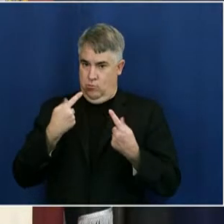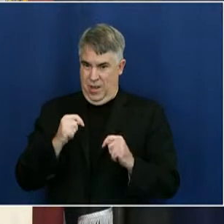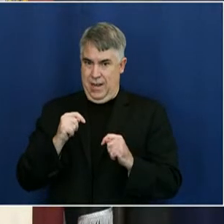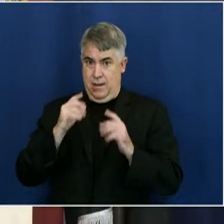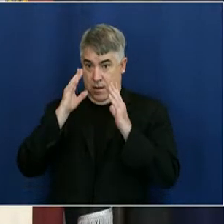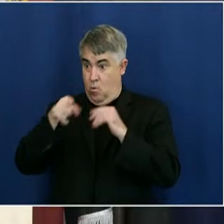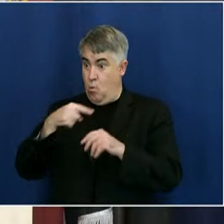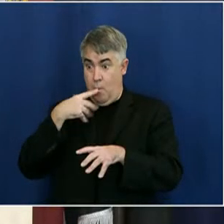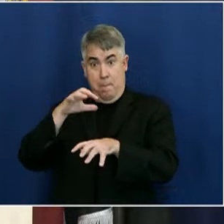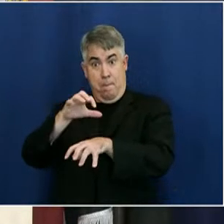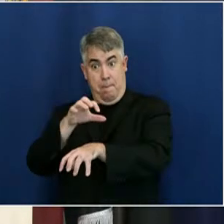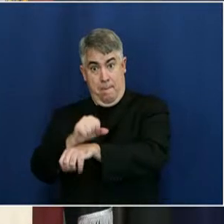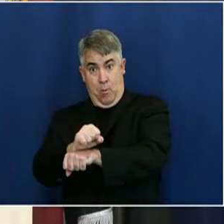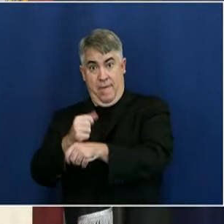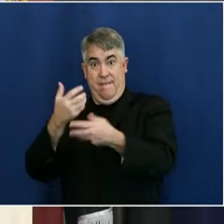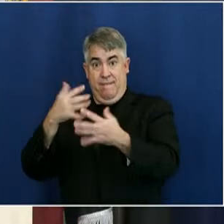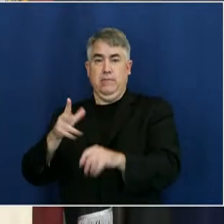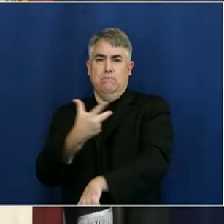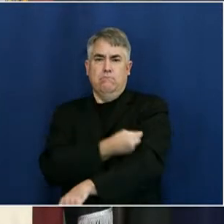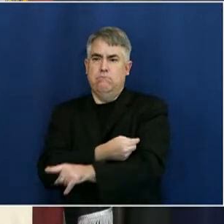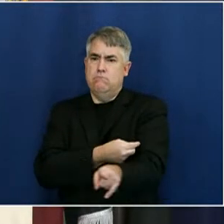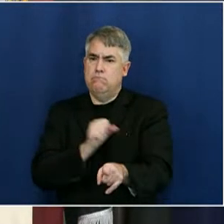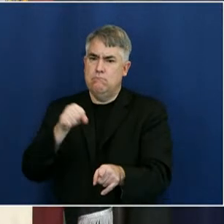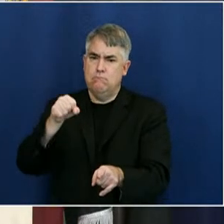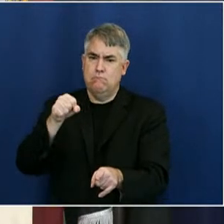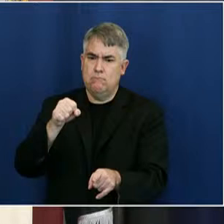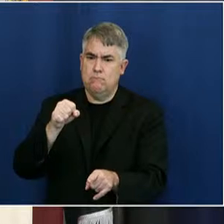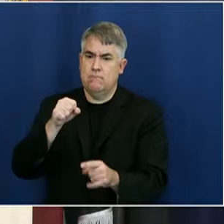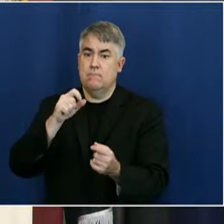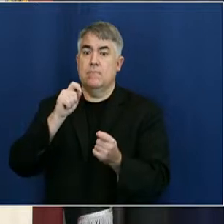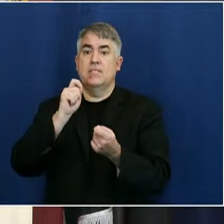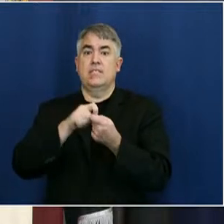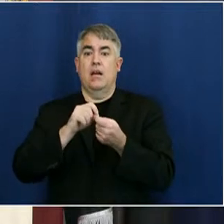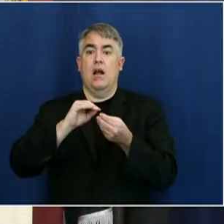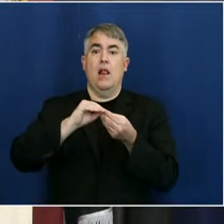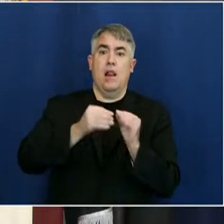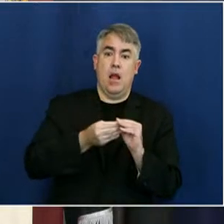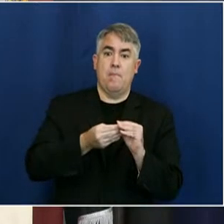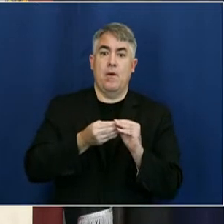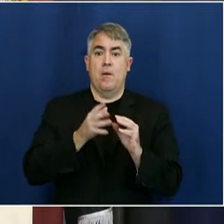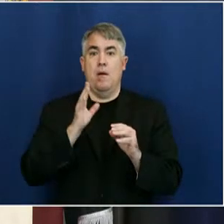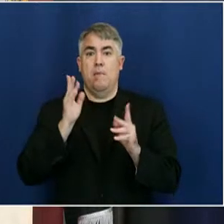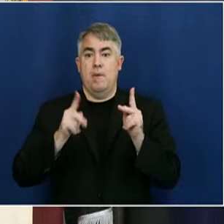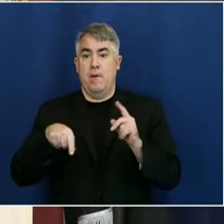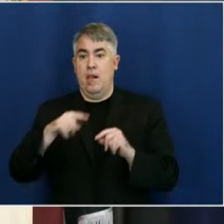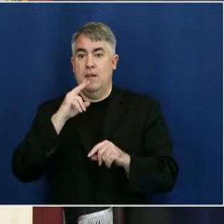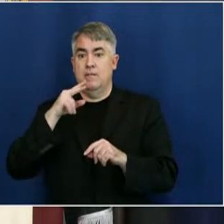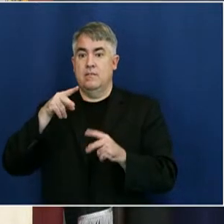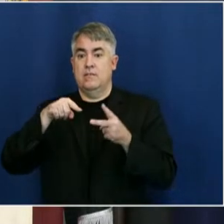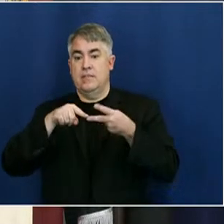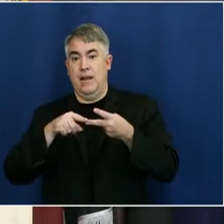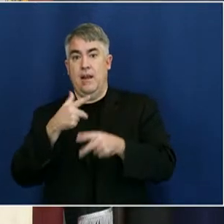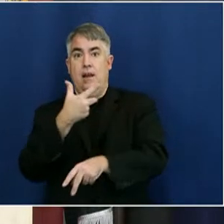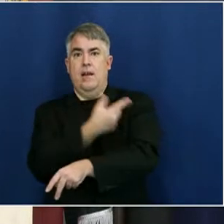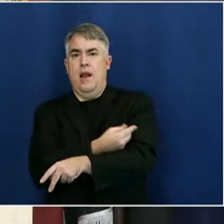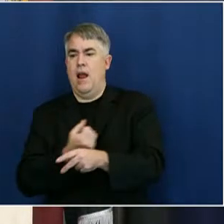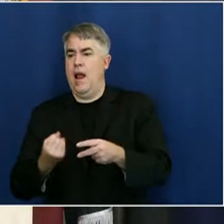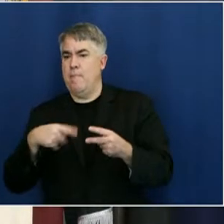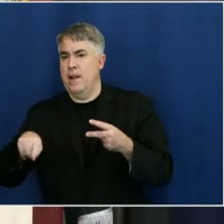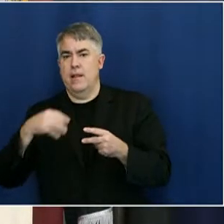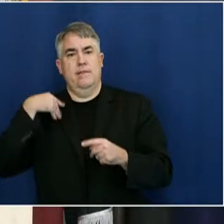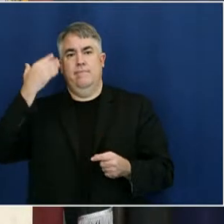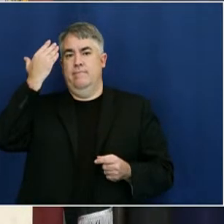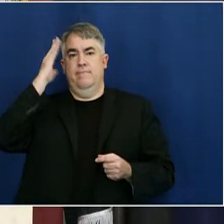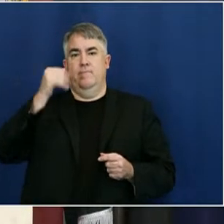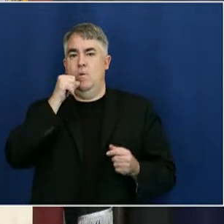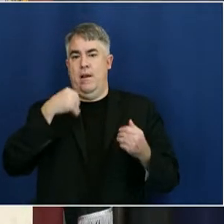possible. So I don't know today exactly how many second dose appointments will need to be rescheduled. We do obviously prioritize second